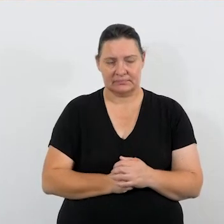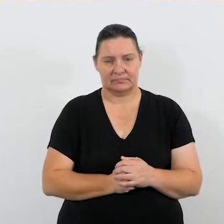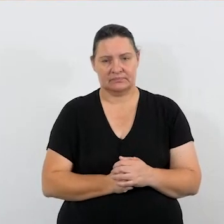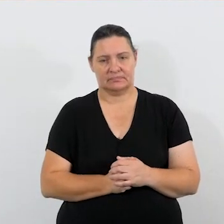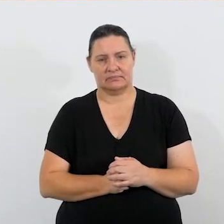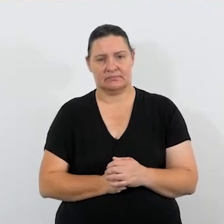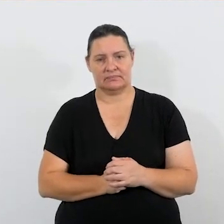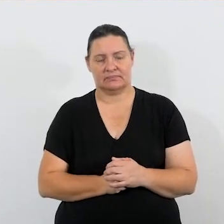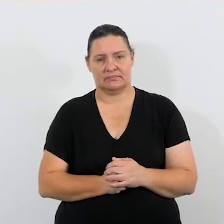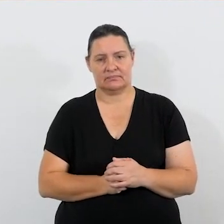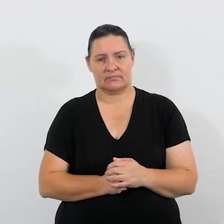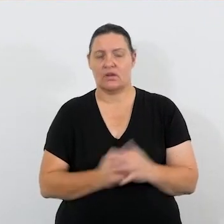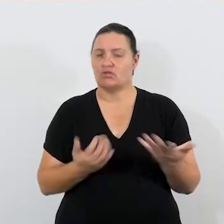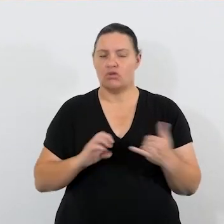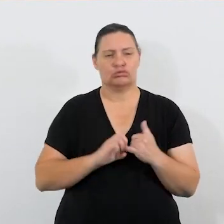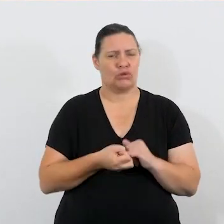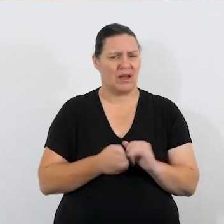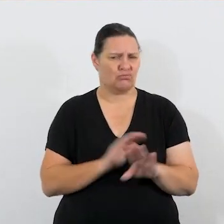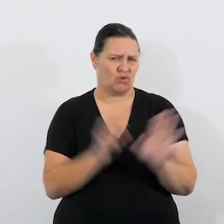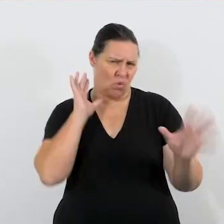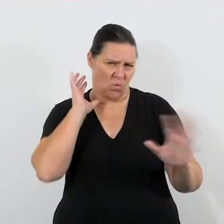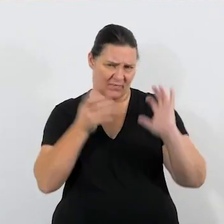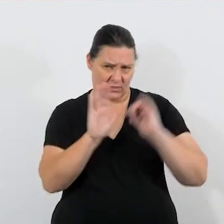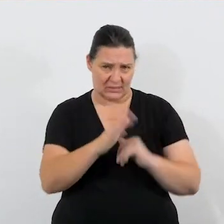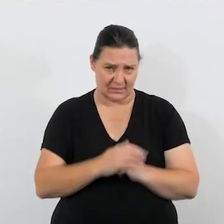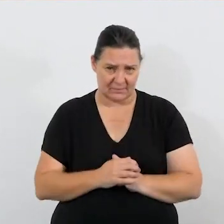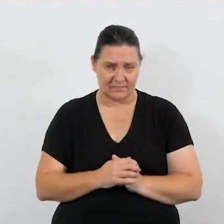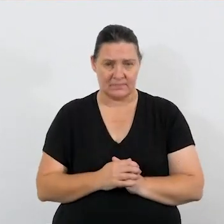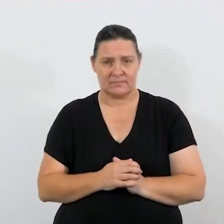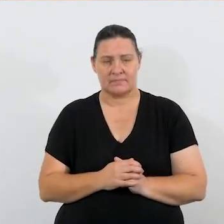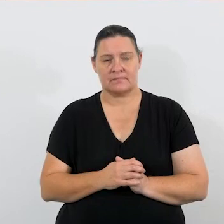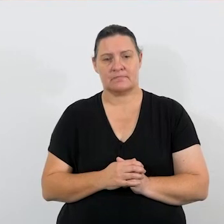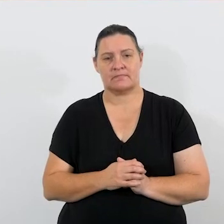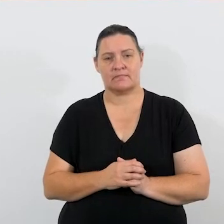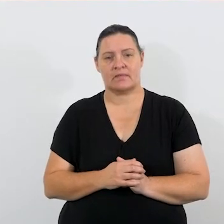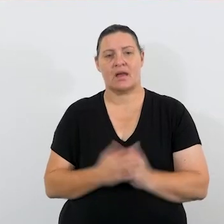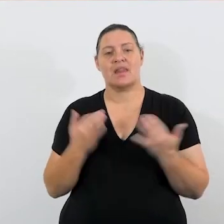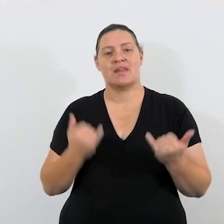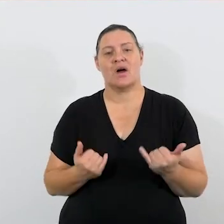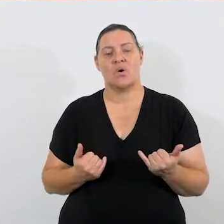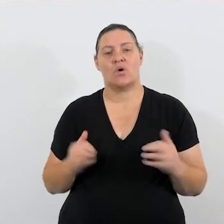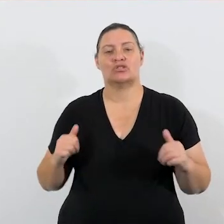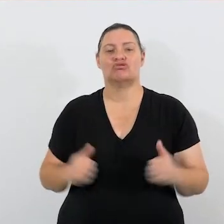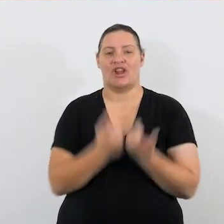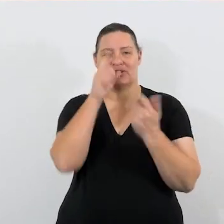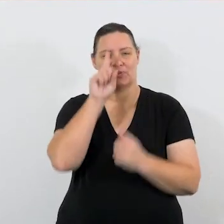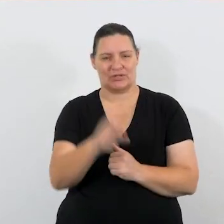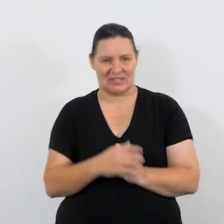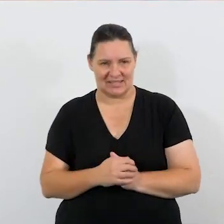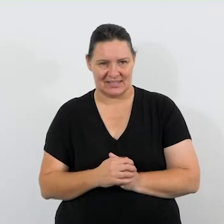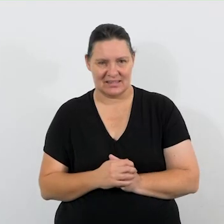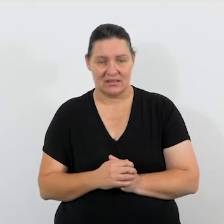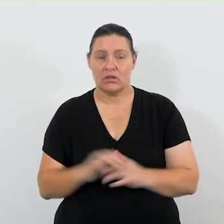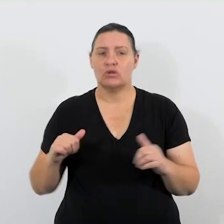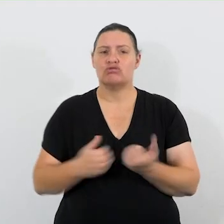up of many cells. So try not to make those mistakes. Now we have come to our challenge